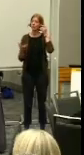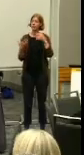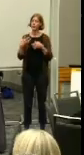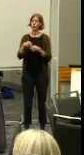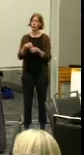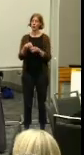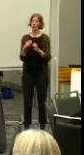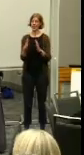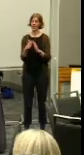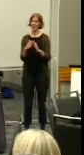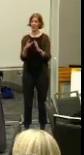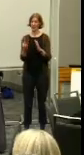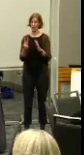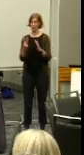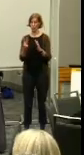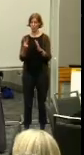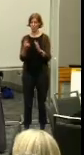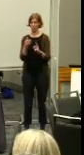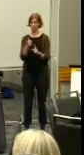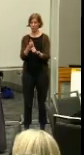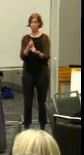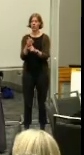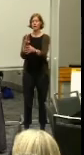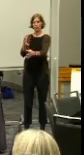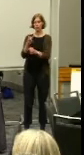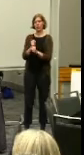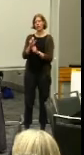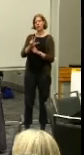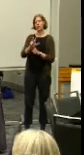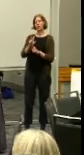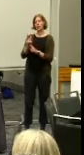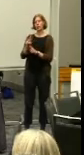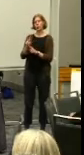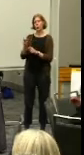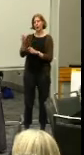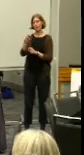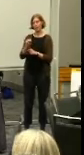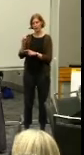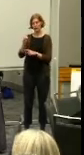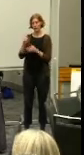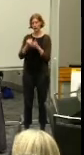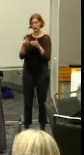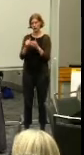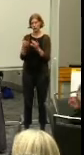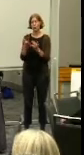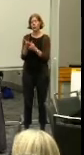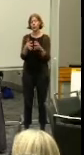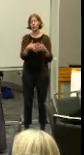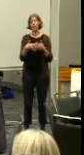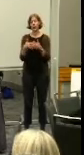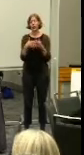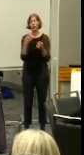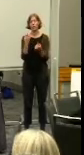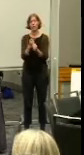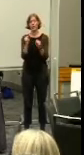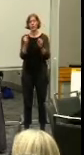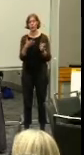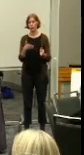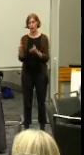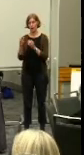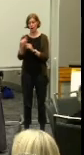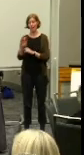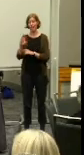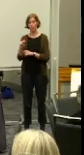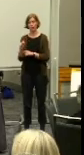City of Vancouver was allocated $32 million through the American Rescue Plan Act, so ARPA funding.